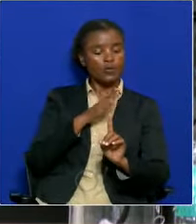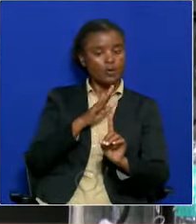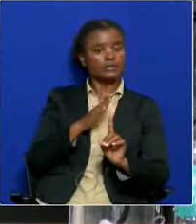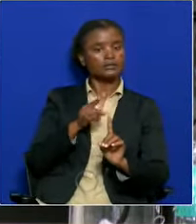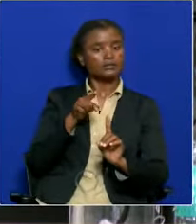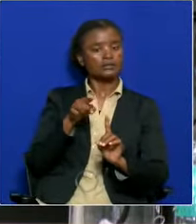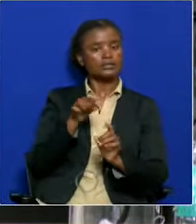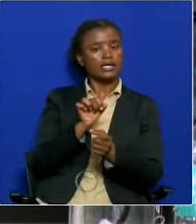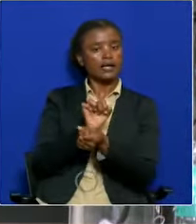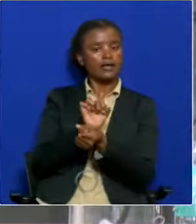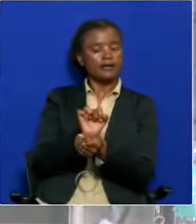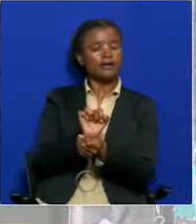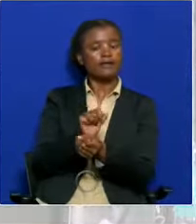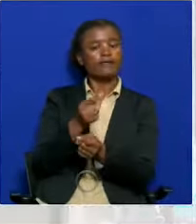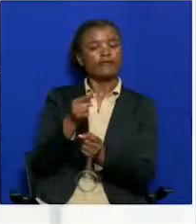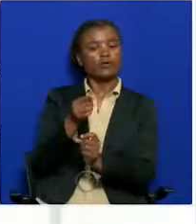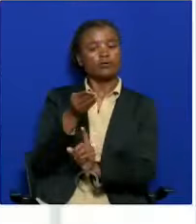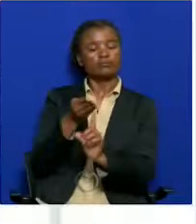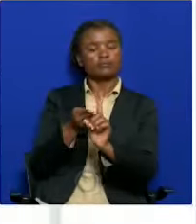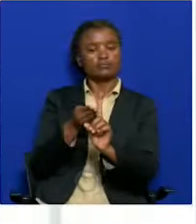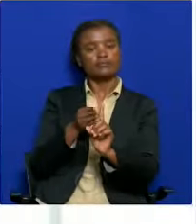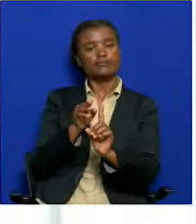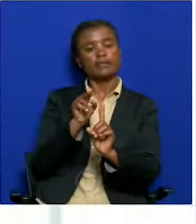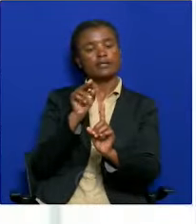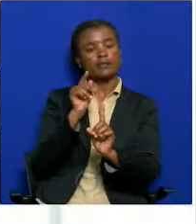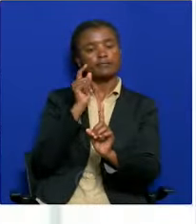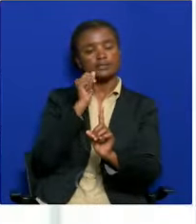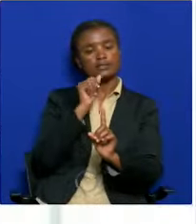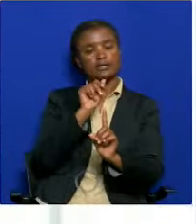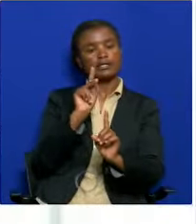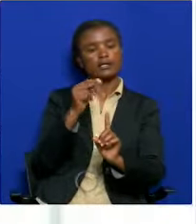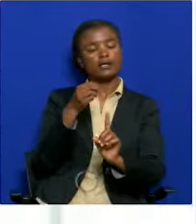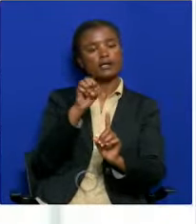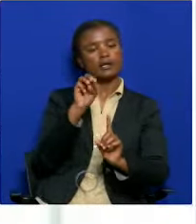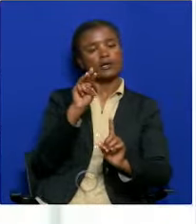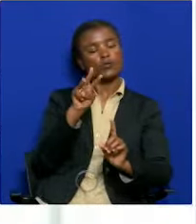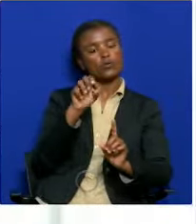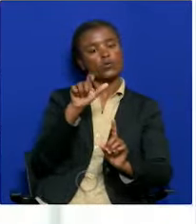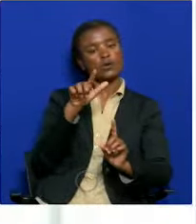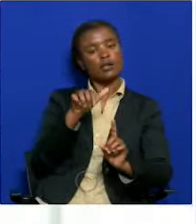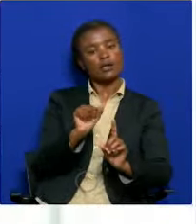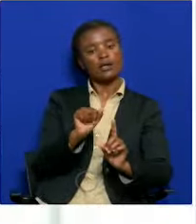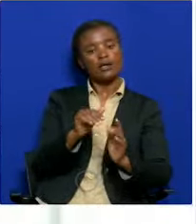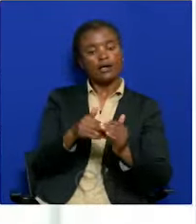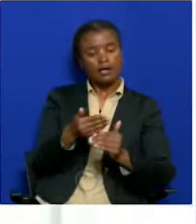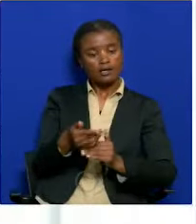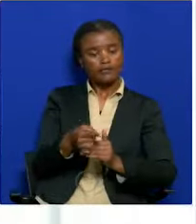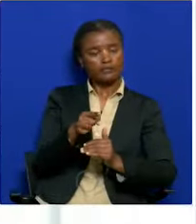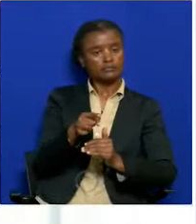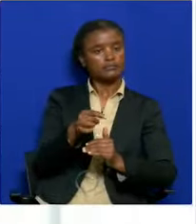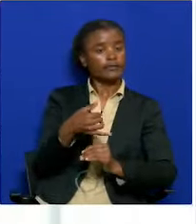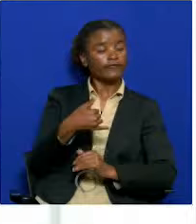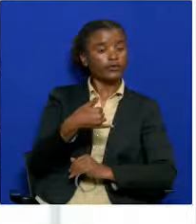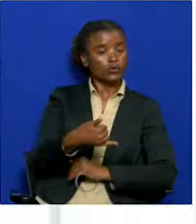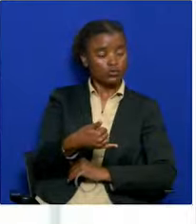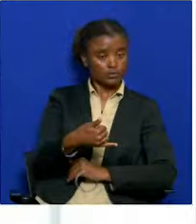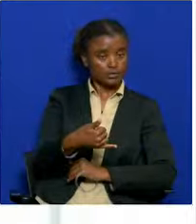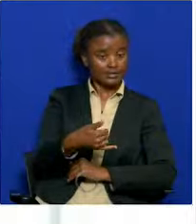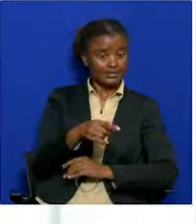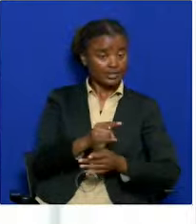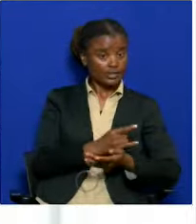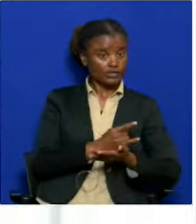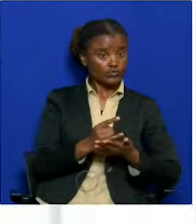that? And then after that, that's immediately followed by a call. That's at chat 2.